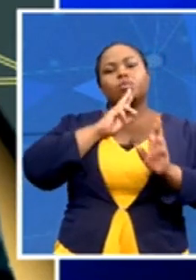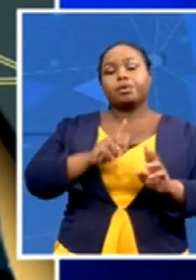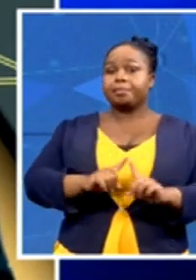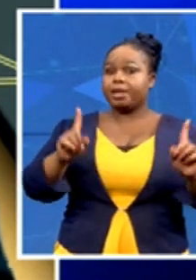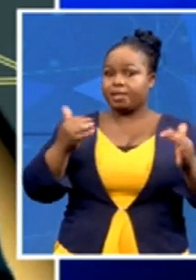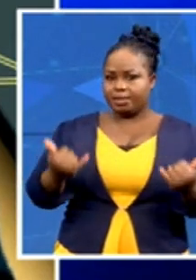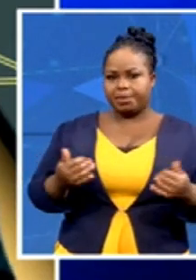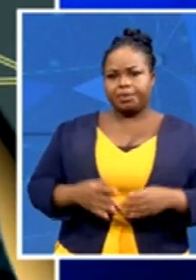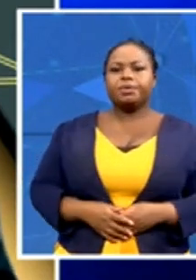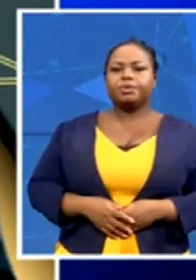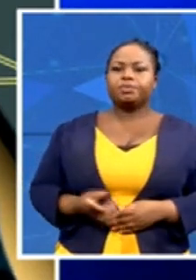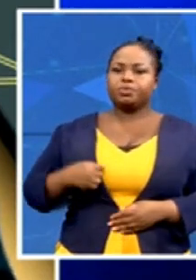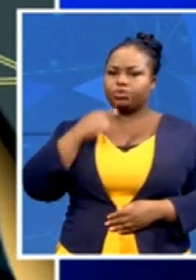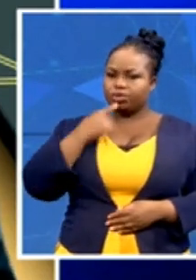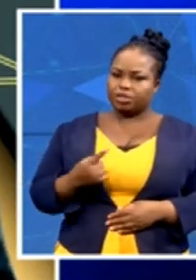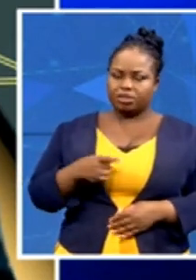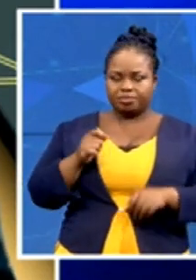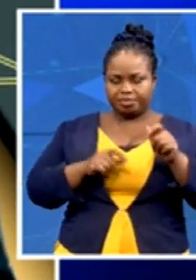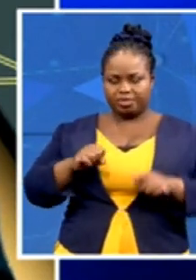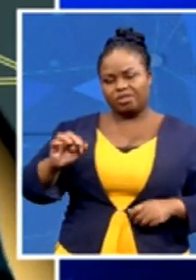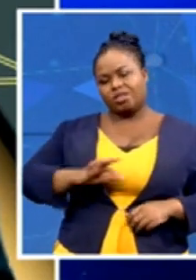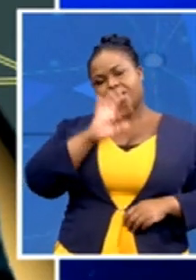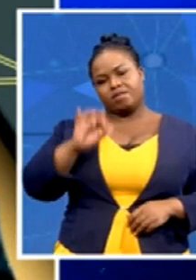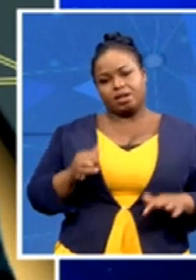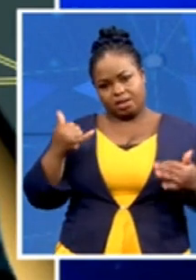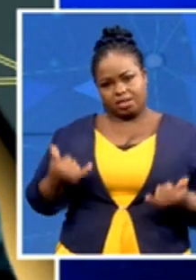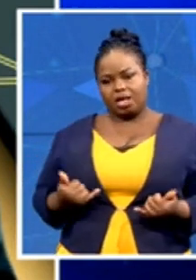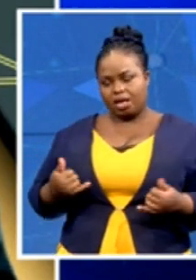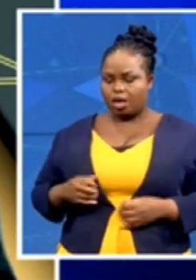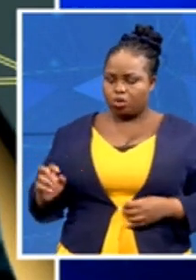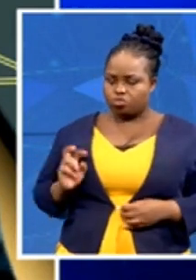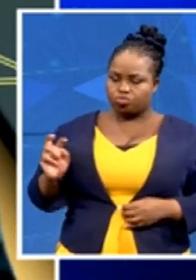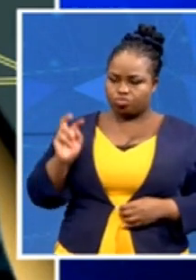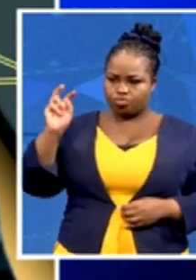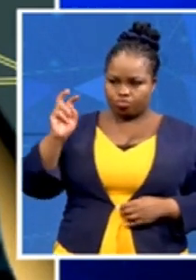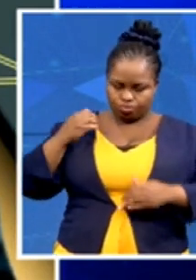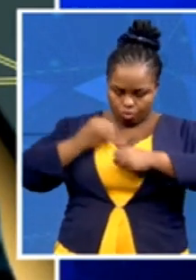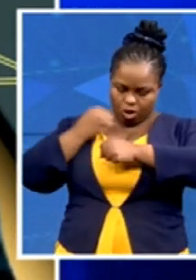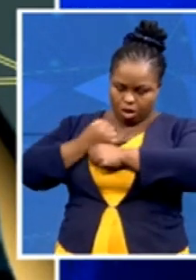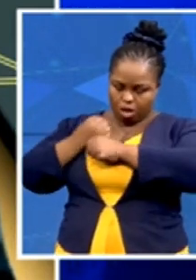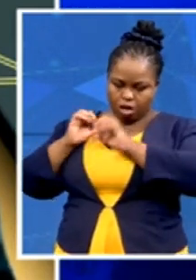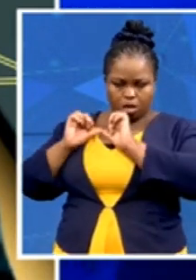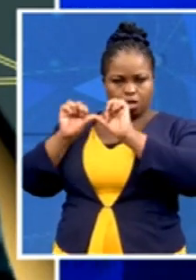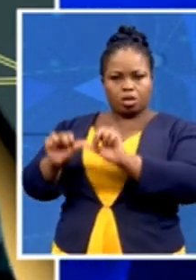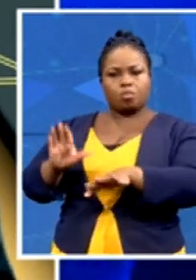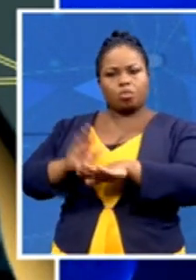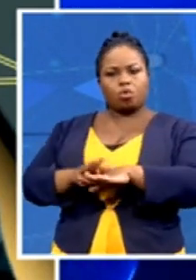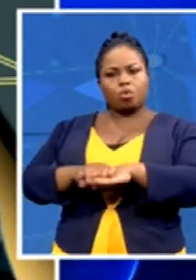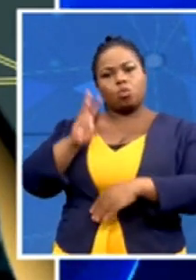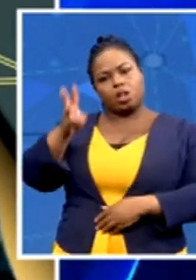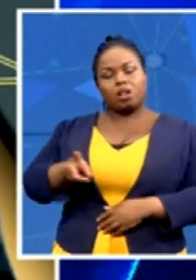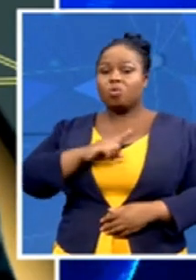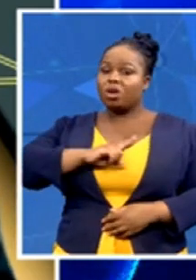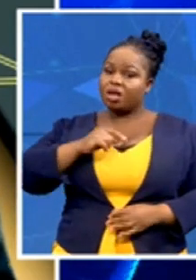in a position where we are continuing with the work that needs to be done. And as people know, that we have already instituted